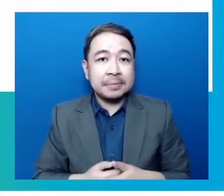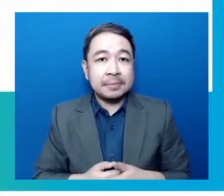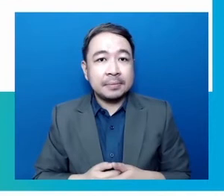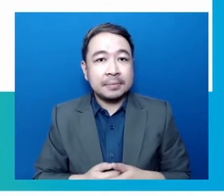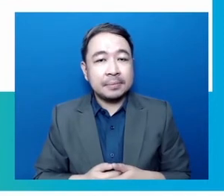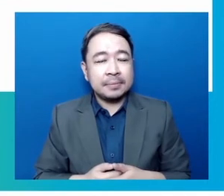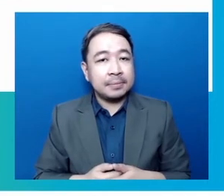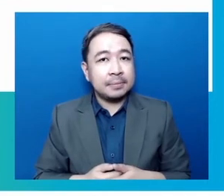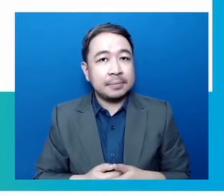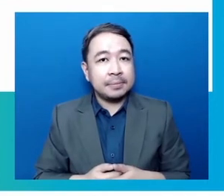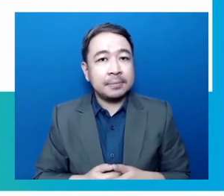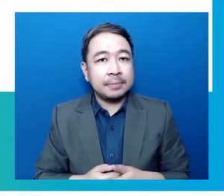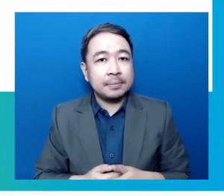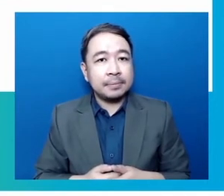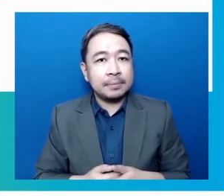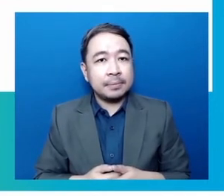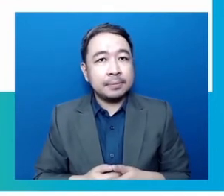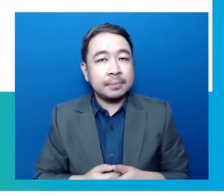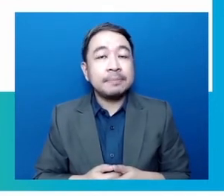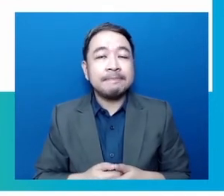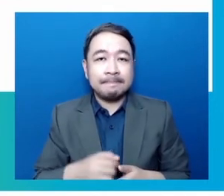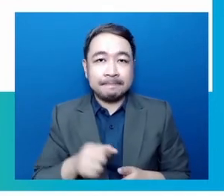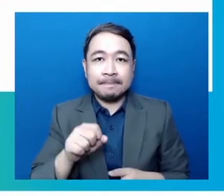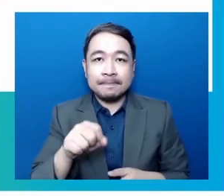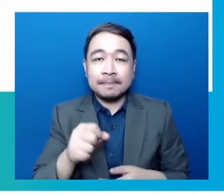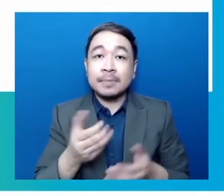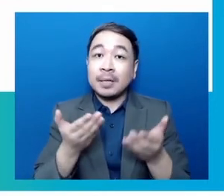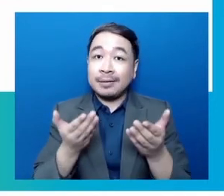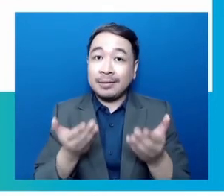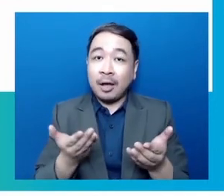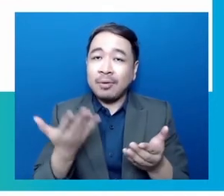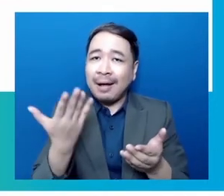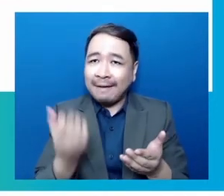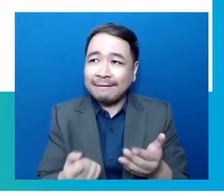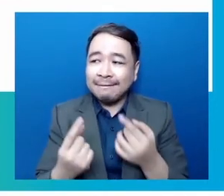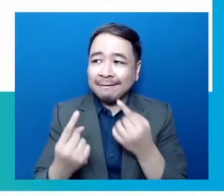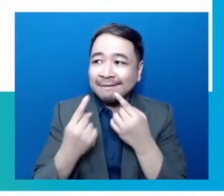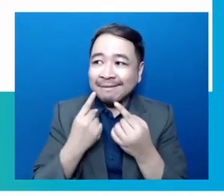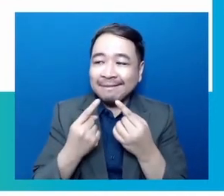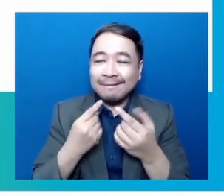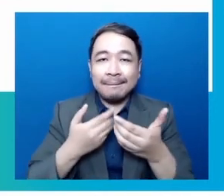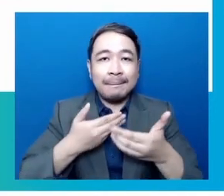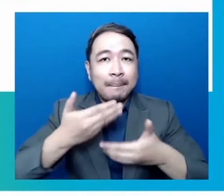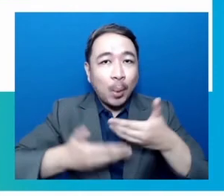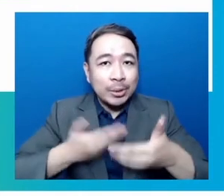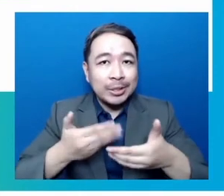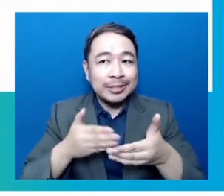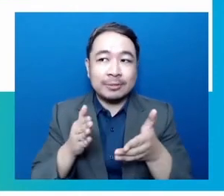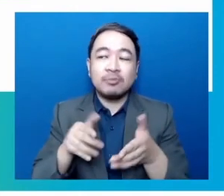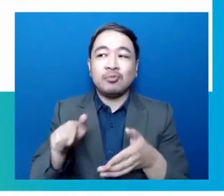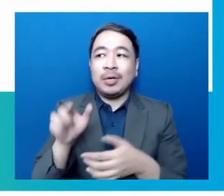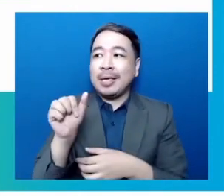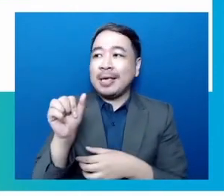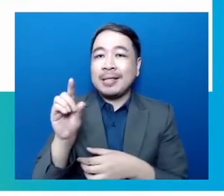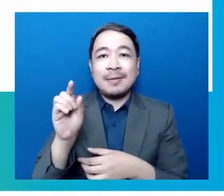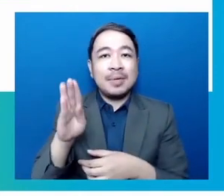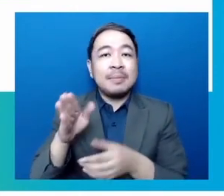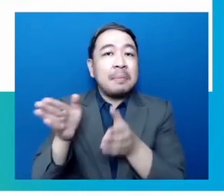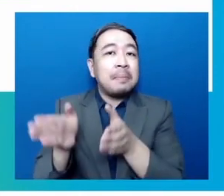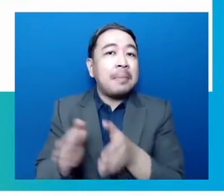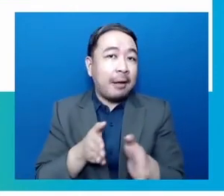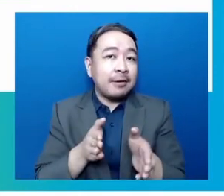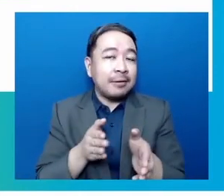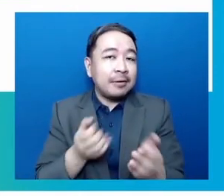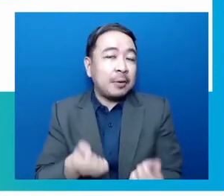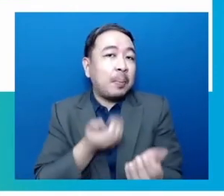I understand there's an ongoing engagement process organized by the ADB, which provides opportunities for civil